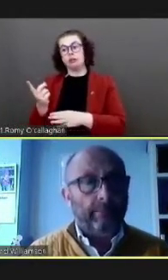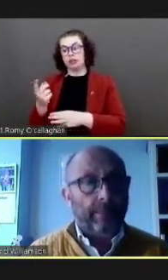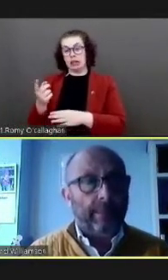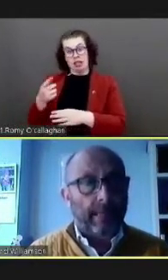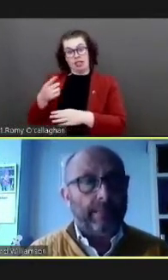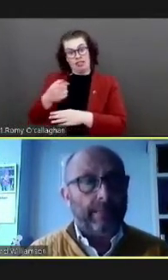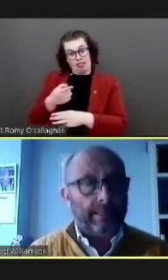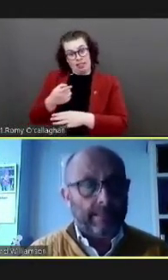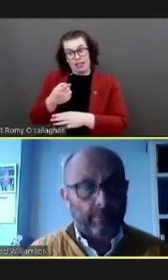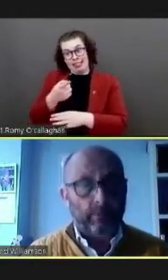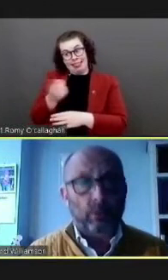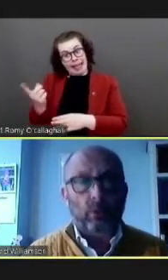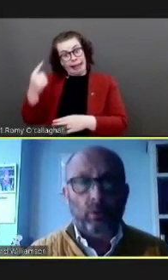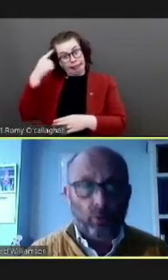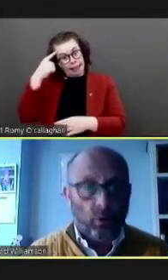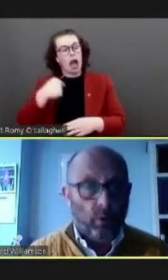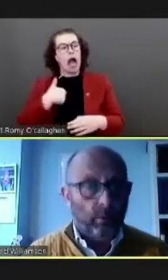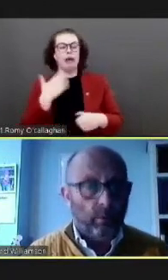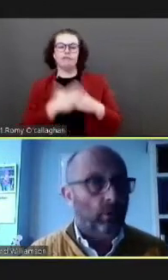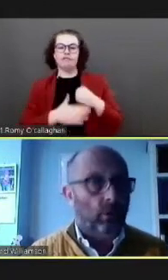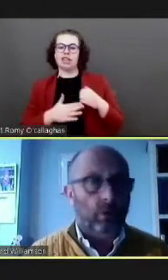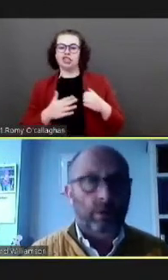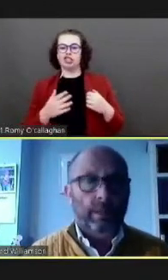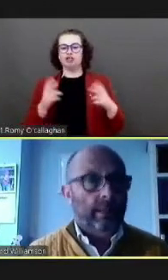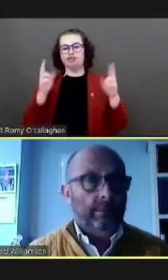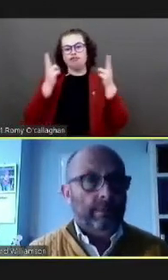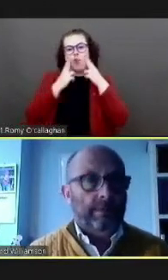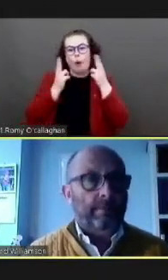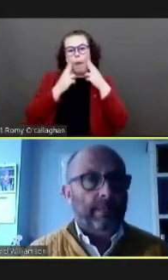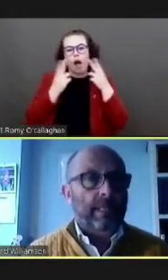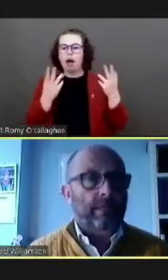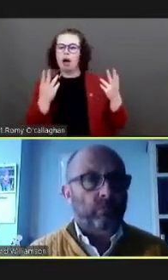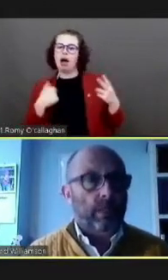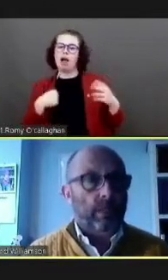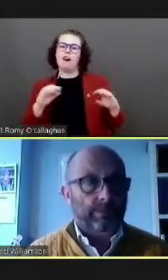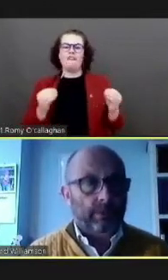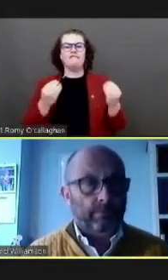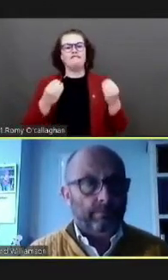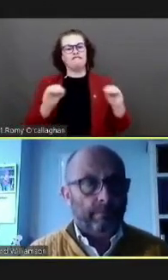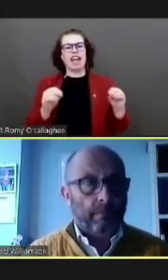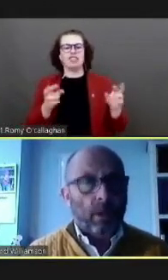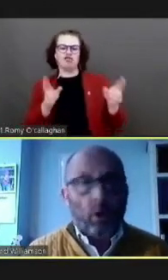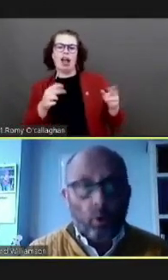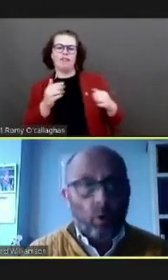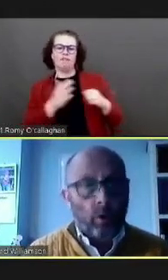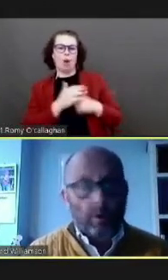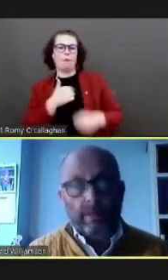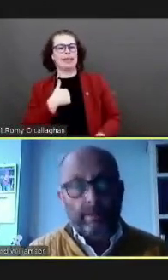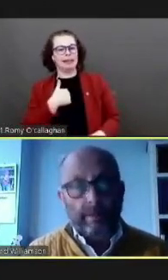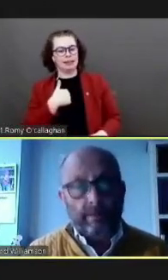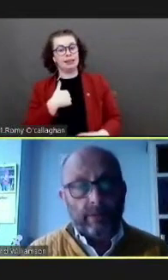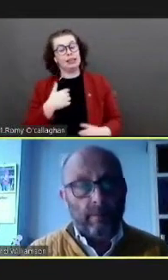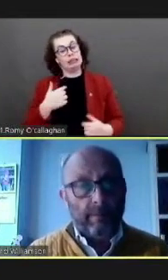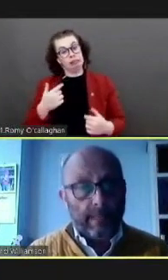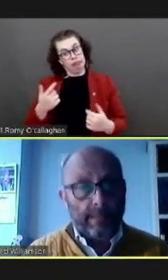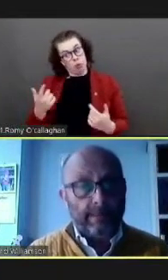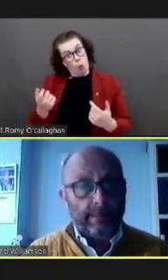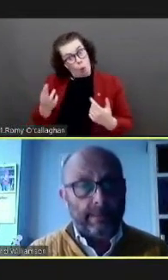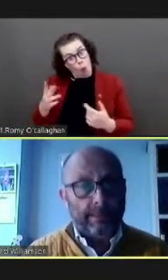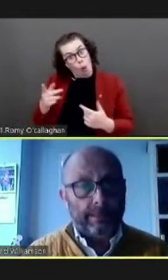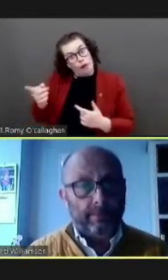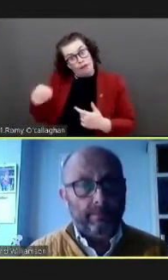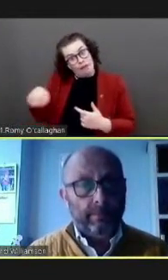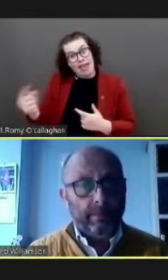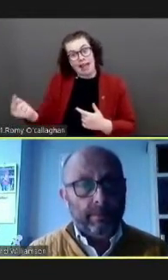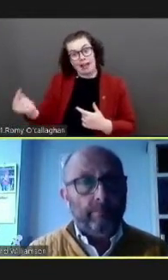as something that is acceptable or normal, or that they believe works for them, or whether they've come into